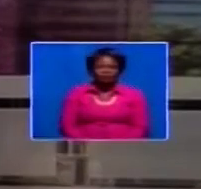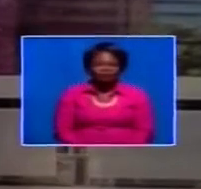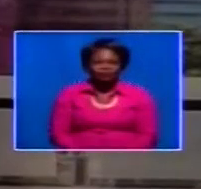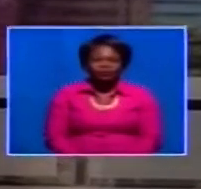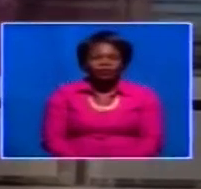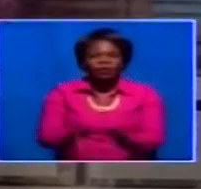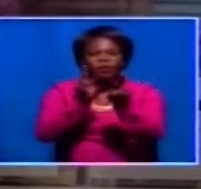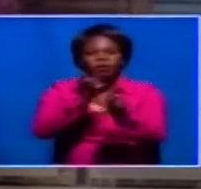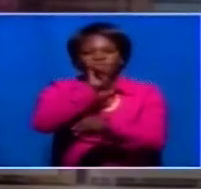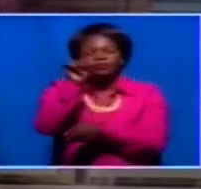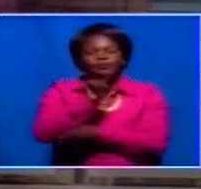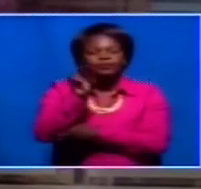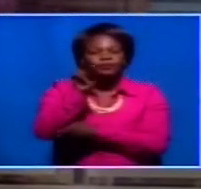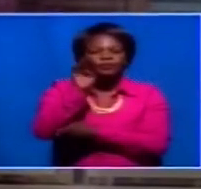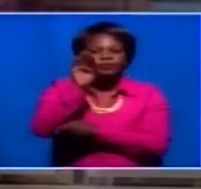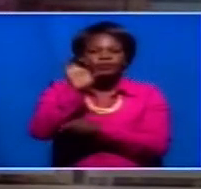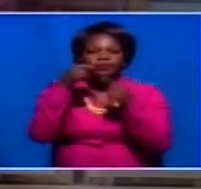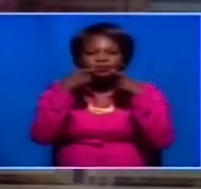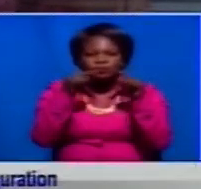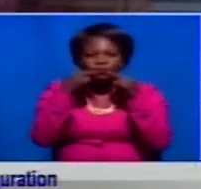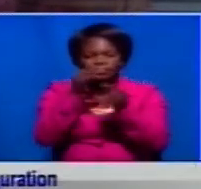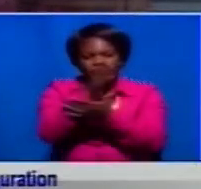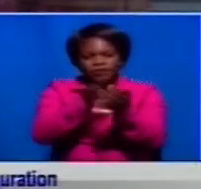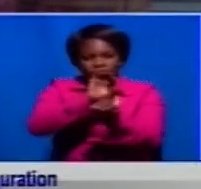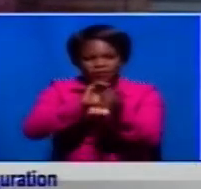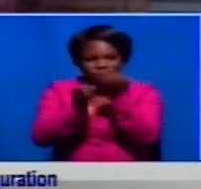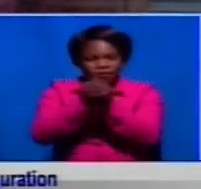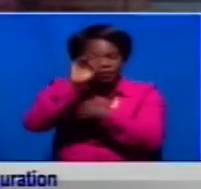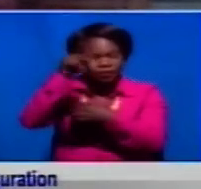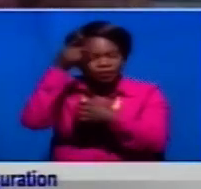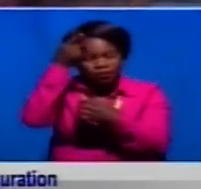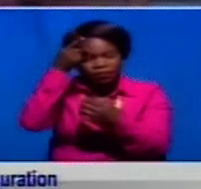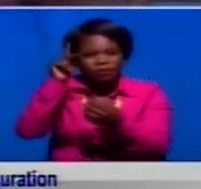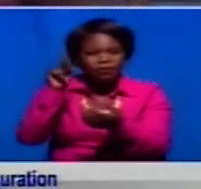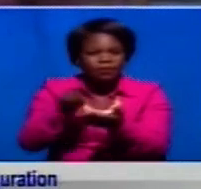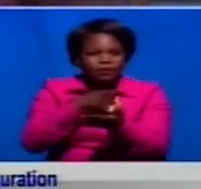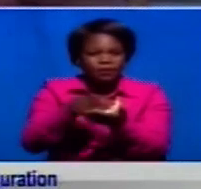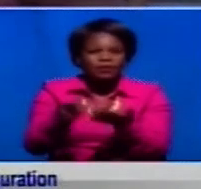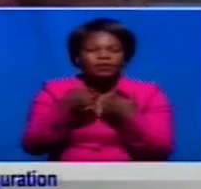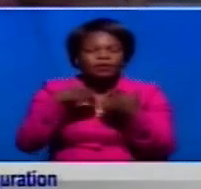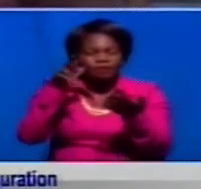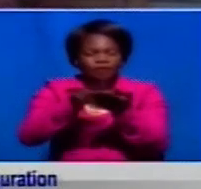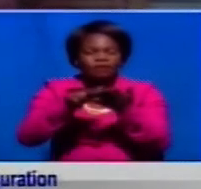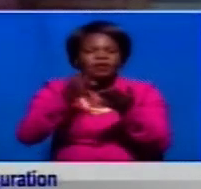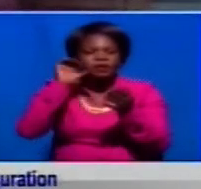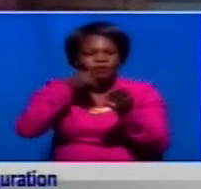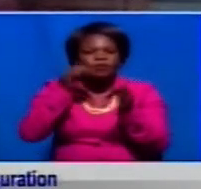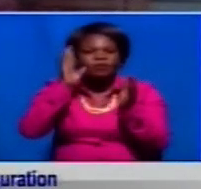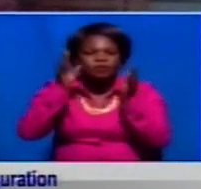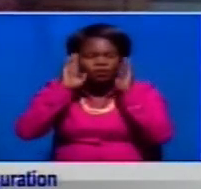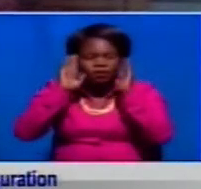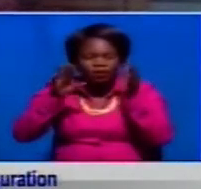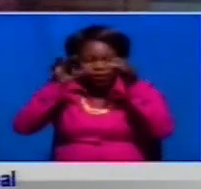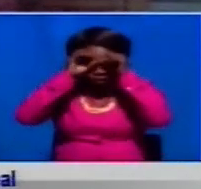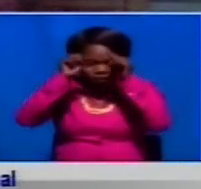You're watching ZNBC News. Some opposition political parties have confirmed attending tomorrow's inauguration ceremony of